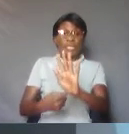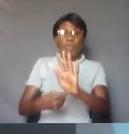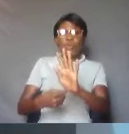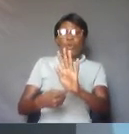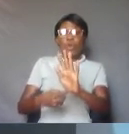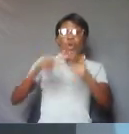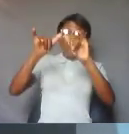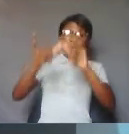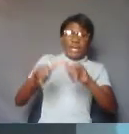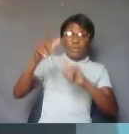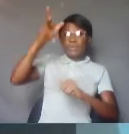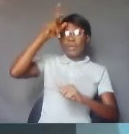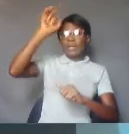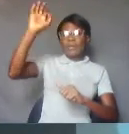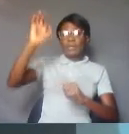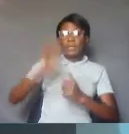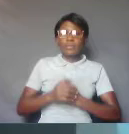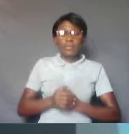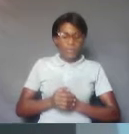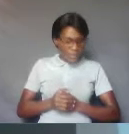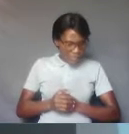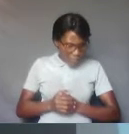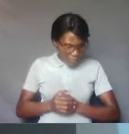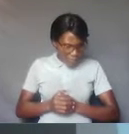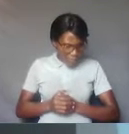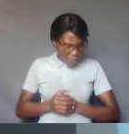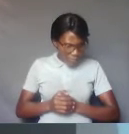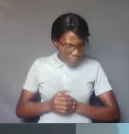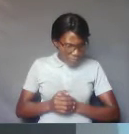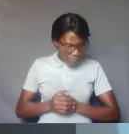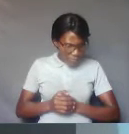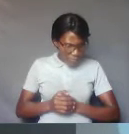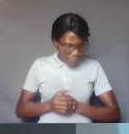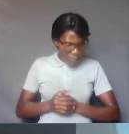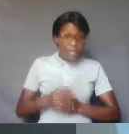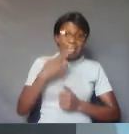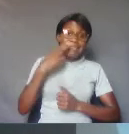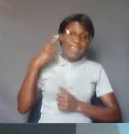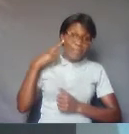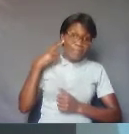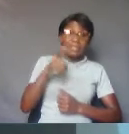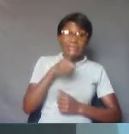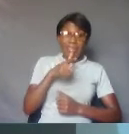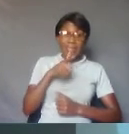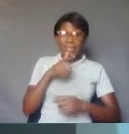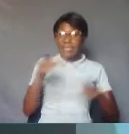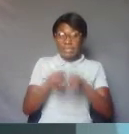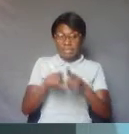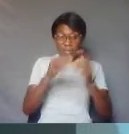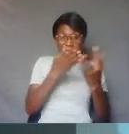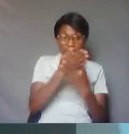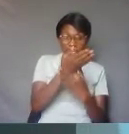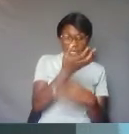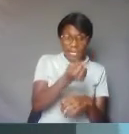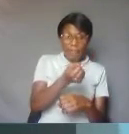God, is our guarantee that God wants all people, deaf and hearing, to have access to what is in